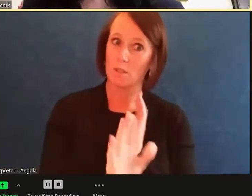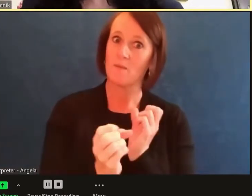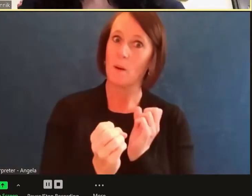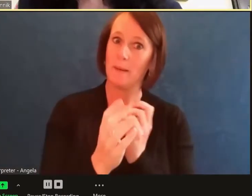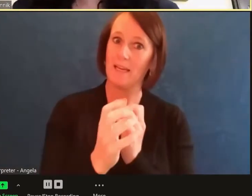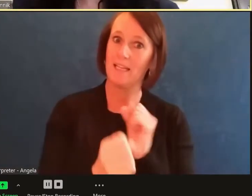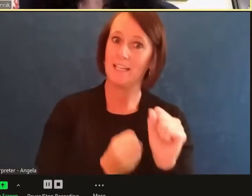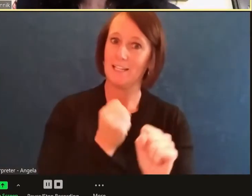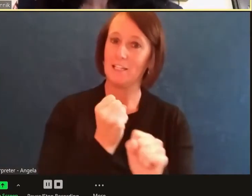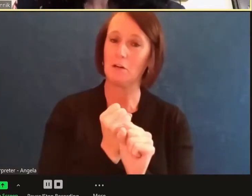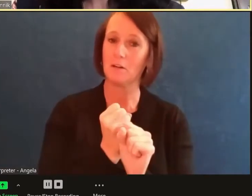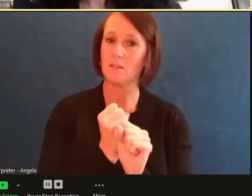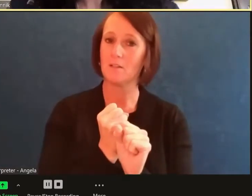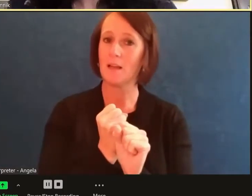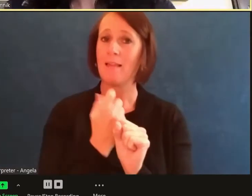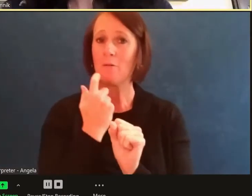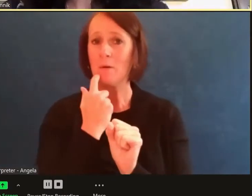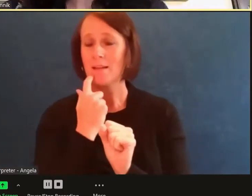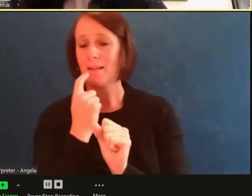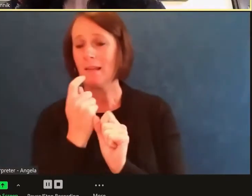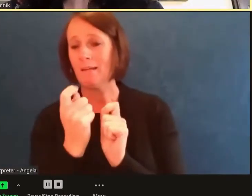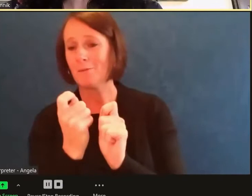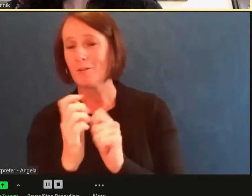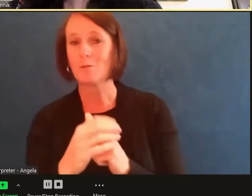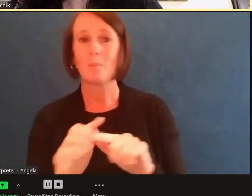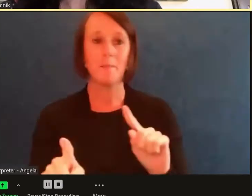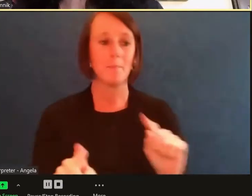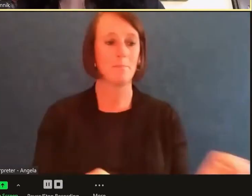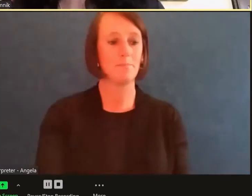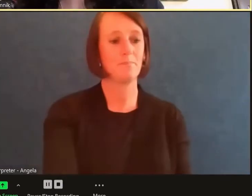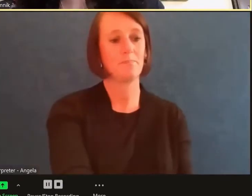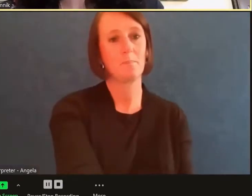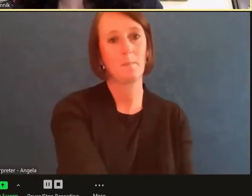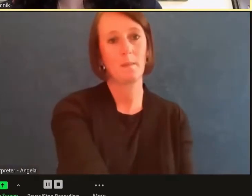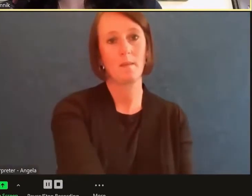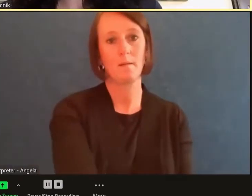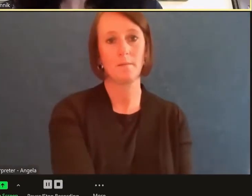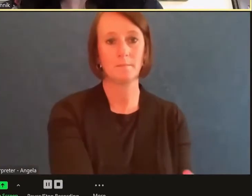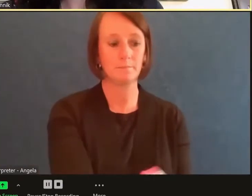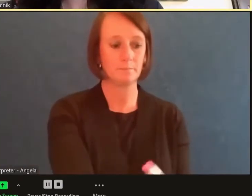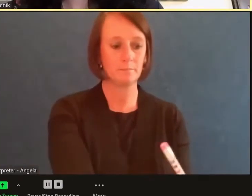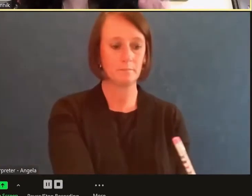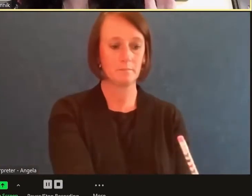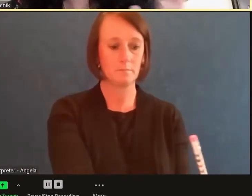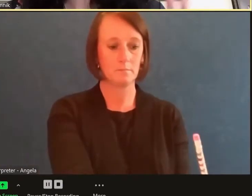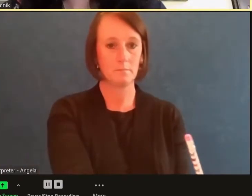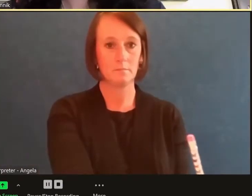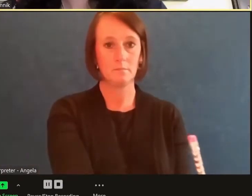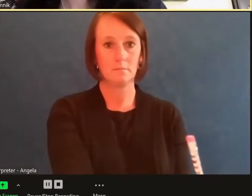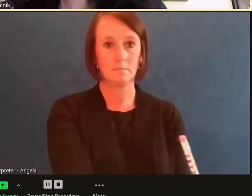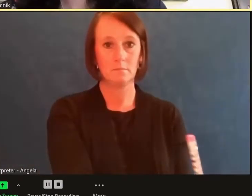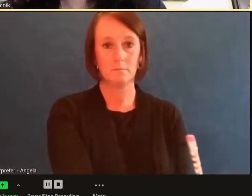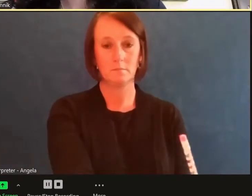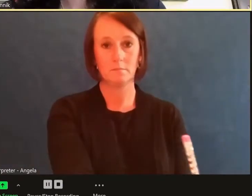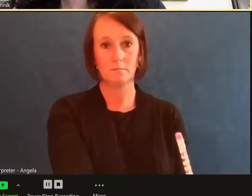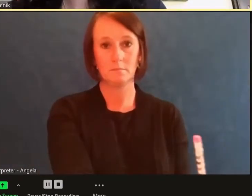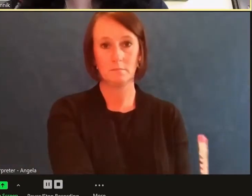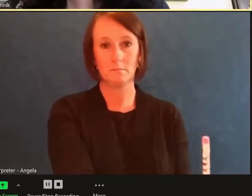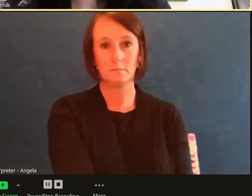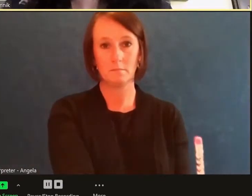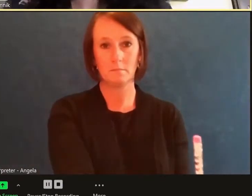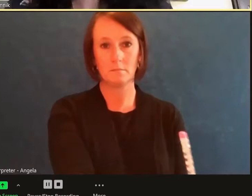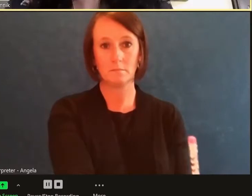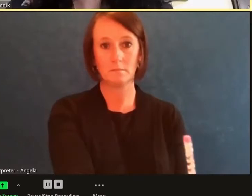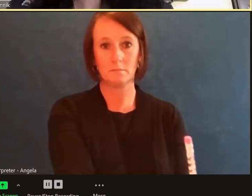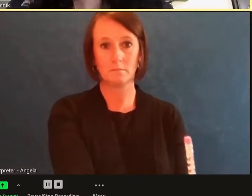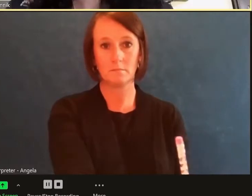few others came along. But honestly, can you talk to us a little bit about that? Because it's so relevant right now, even